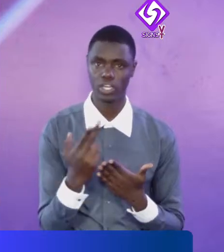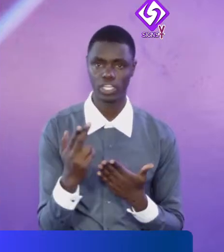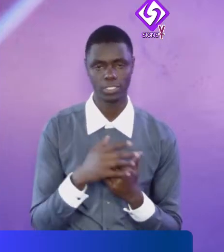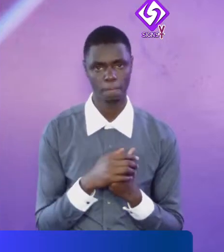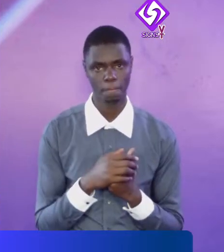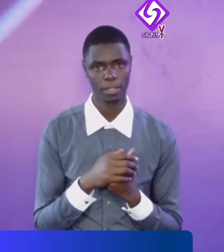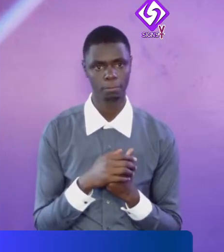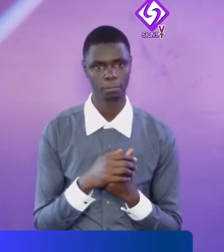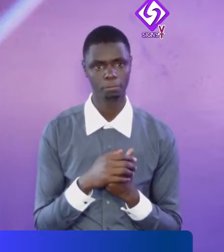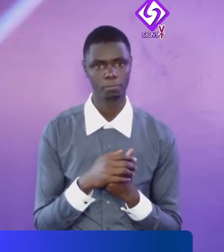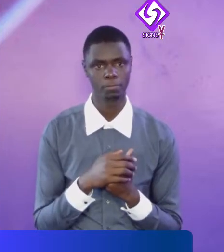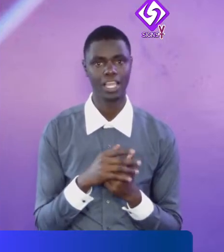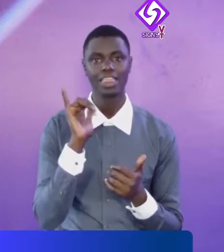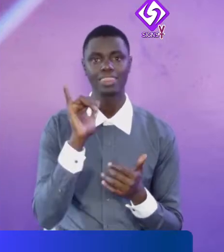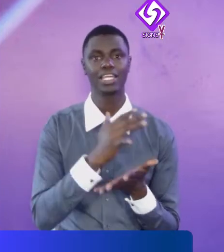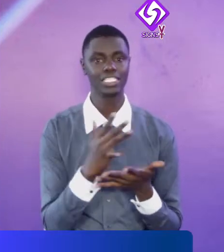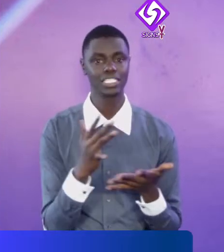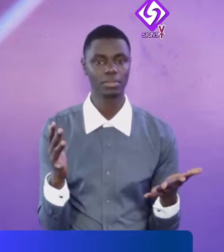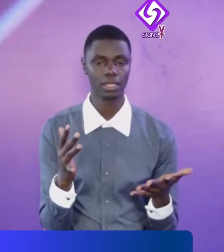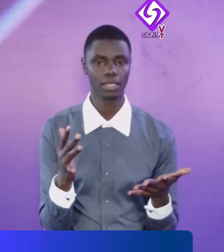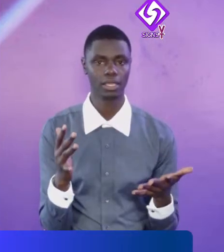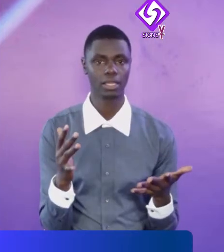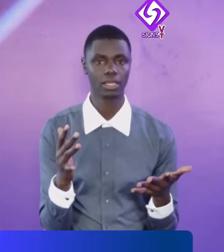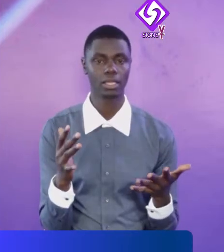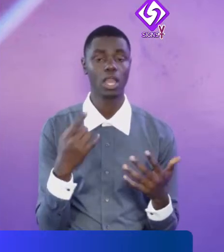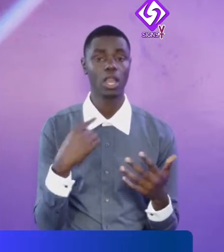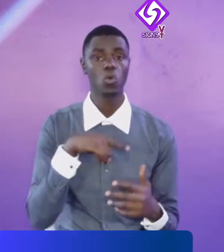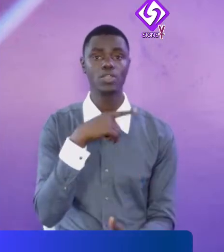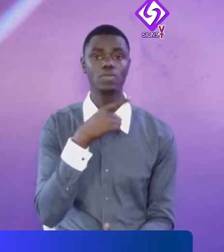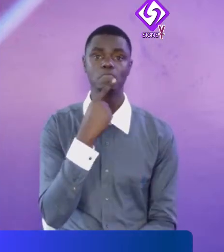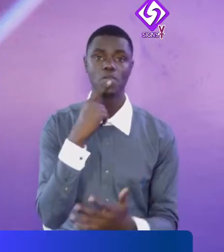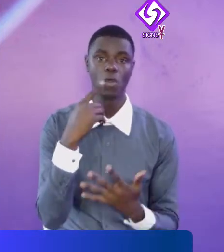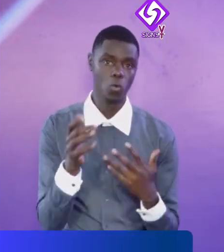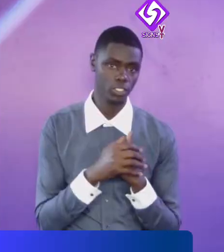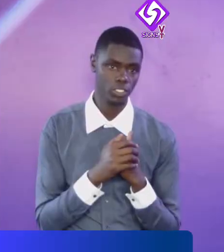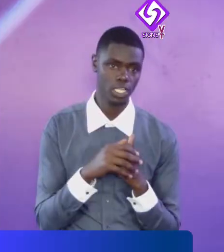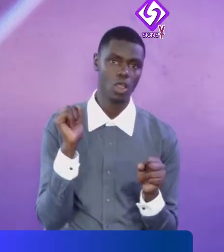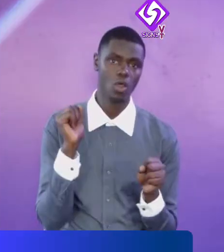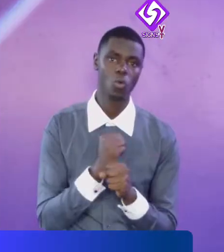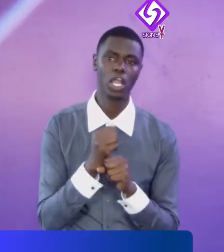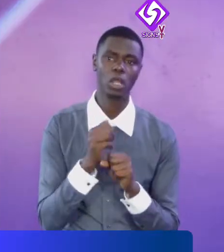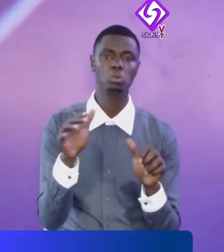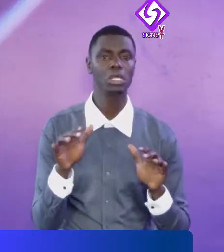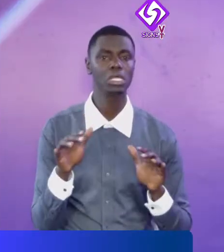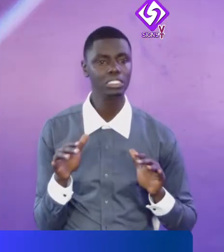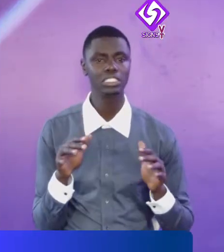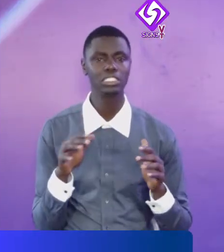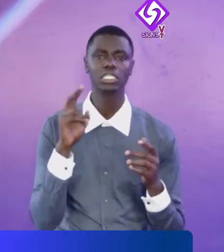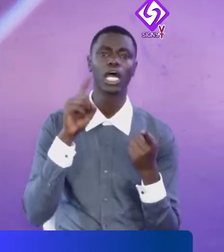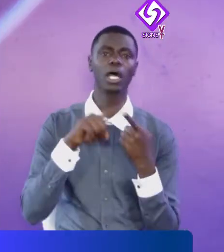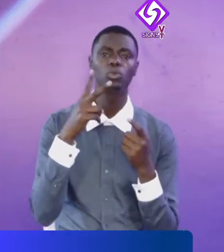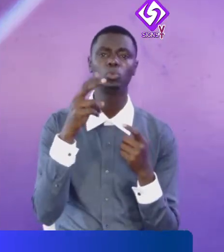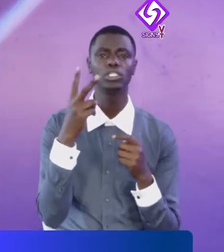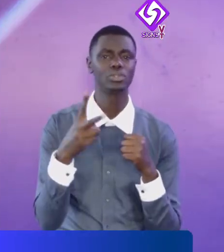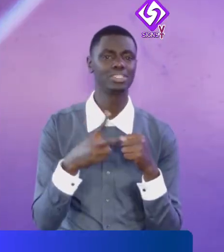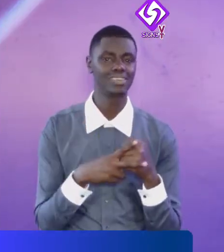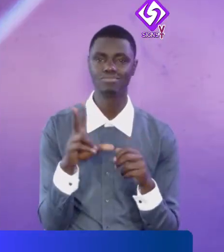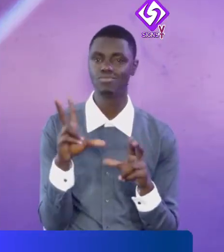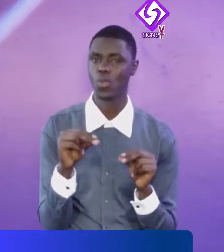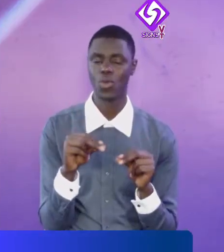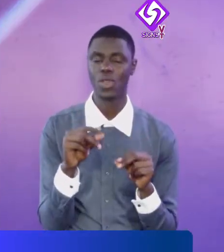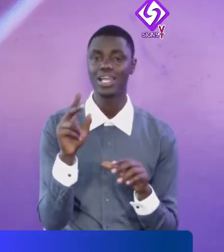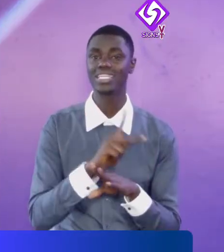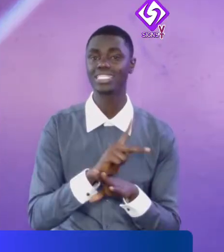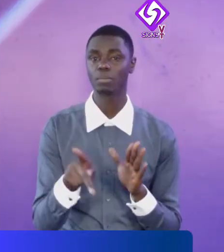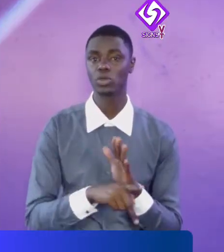it. It's something I'm just... in fact, we said, Alan, we are not going to wait to 2027. It's a project